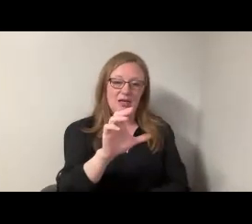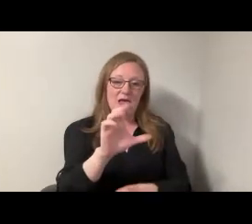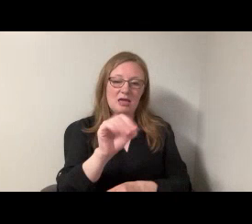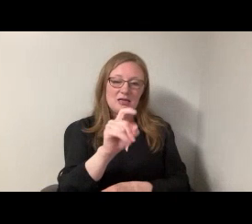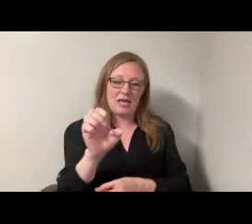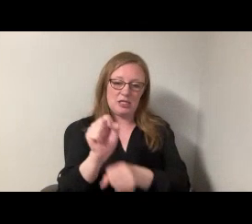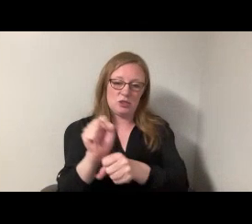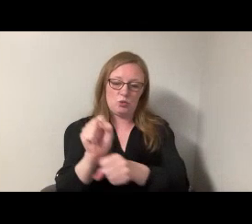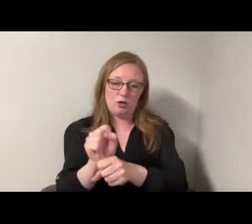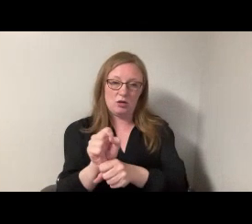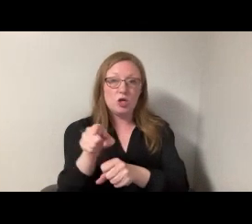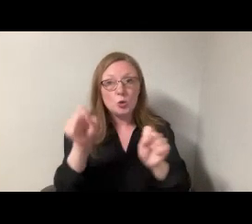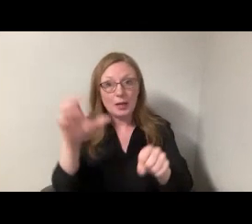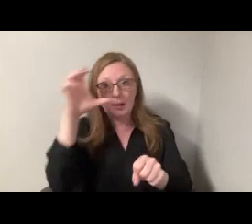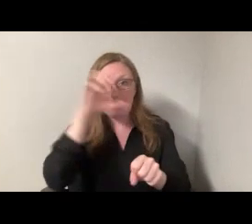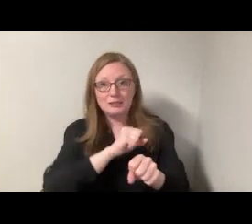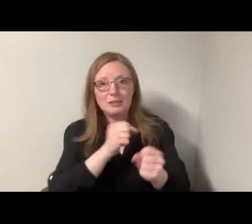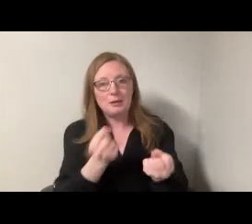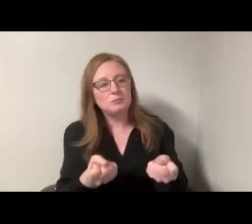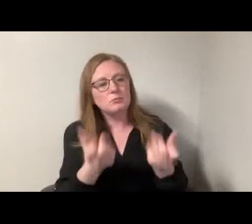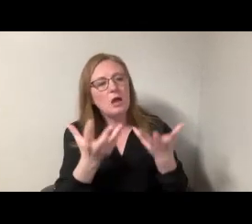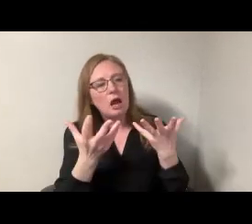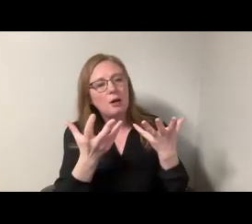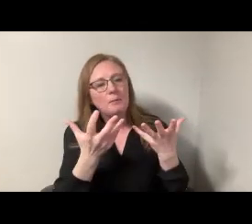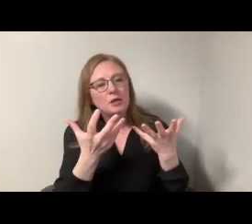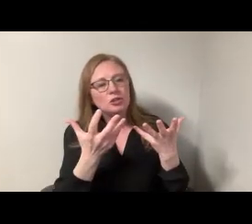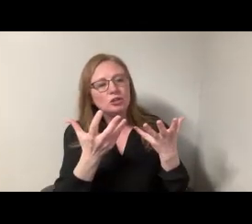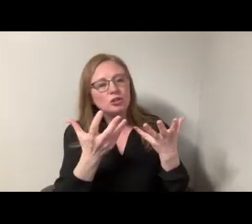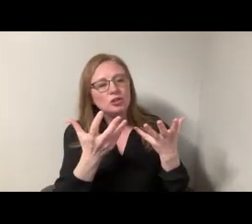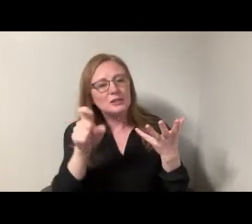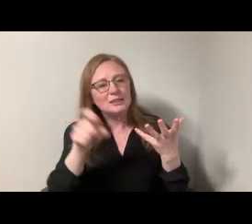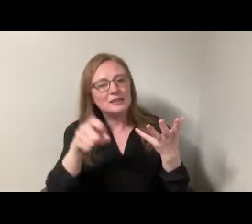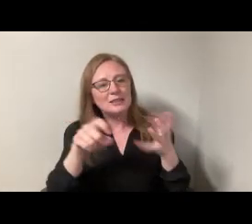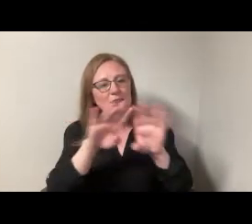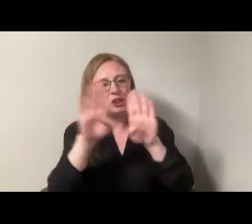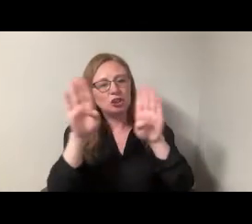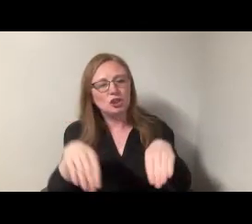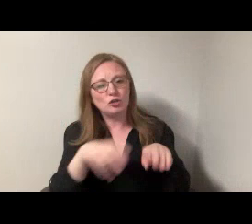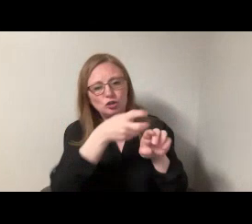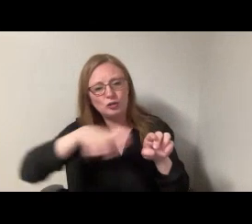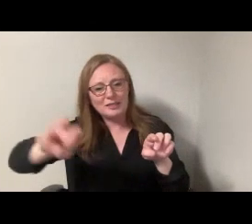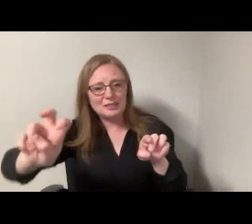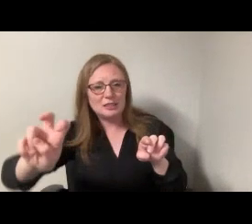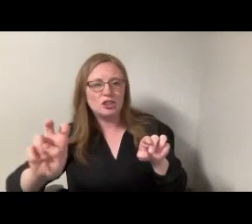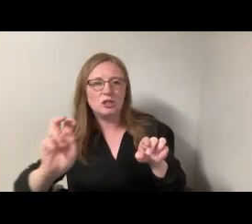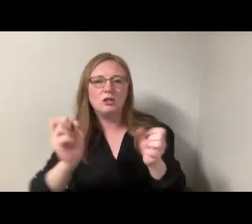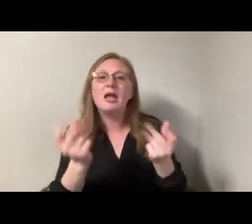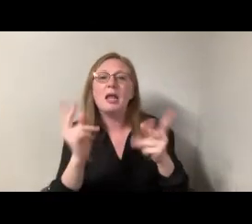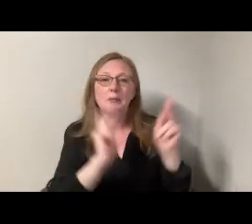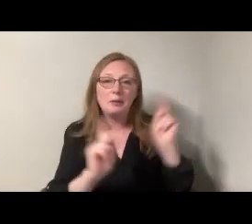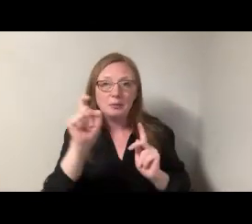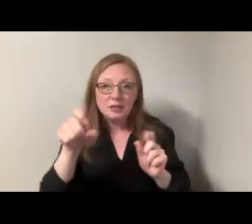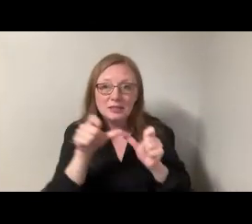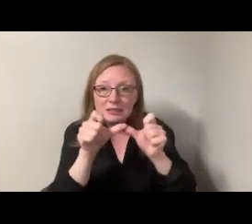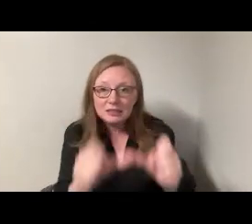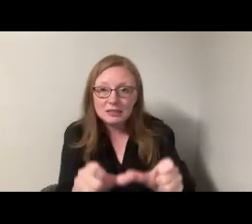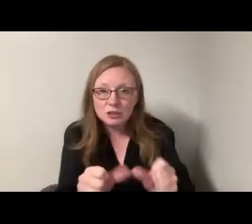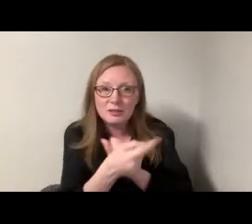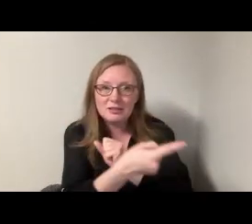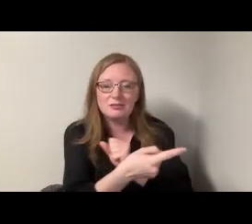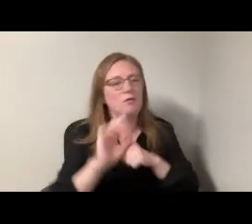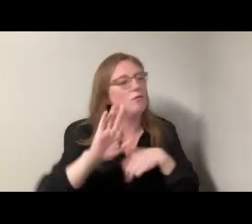not only when you think you're going to need your shelter resident transition, but about how many people. And these are all